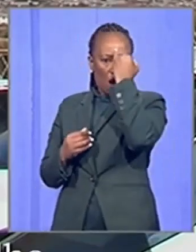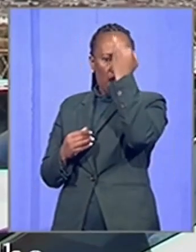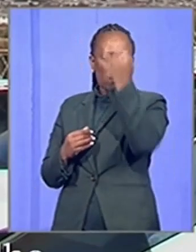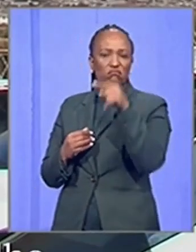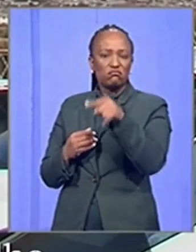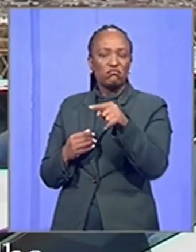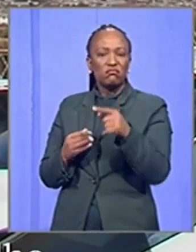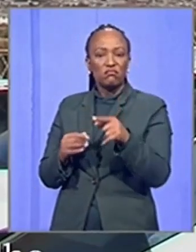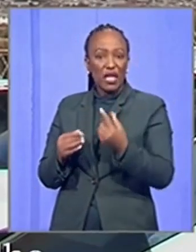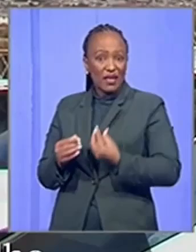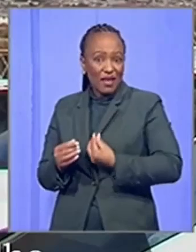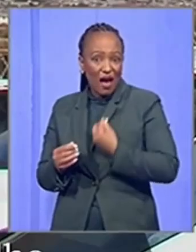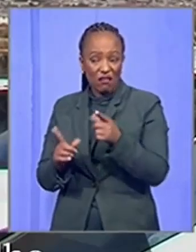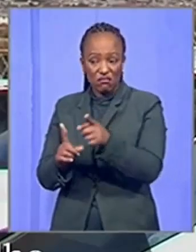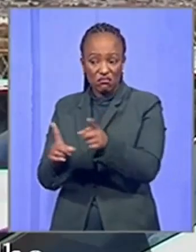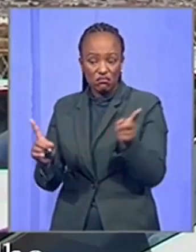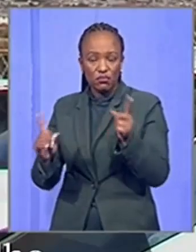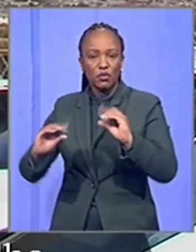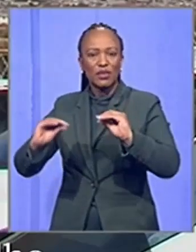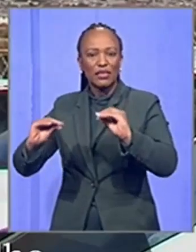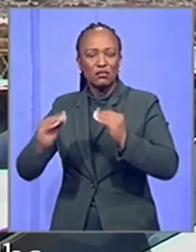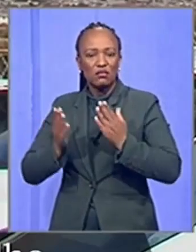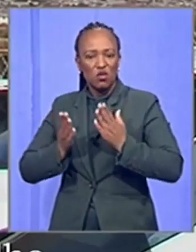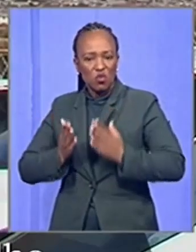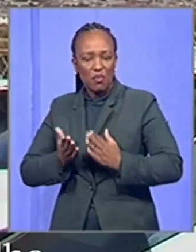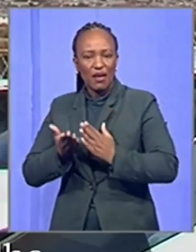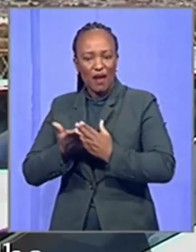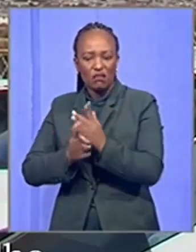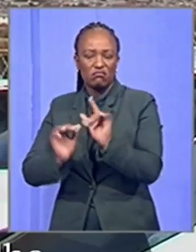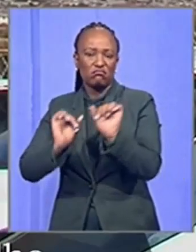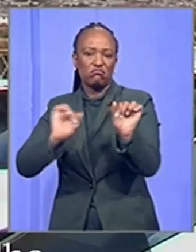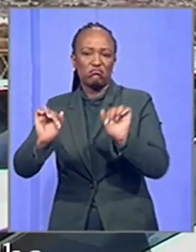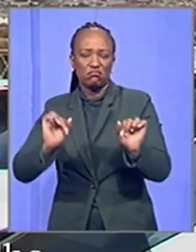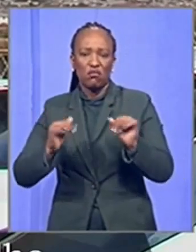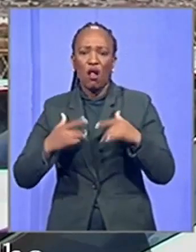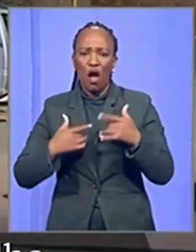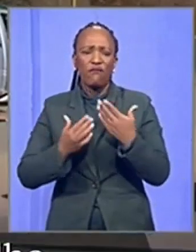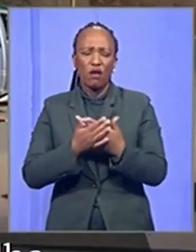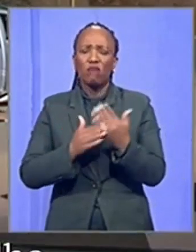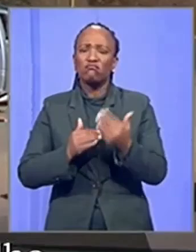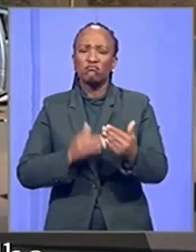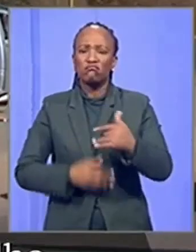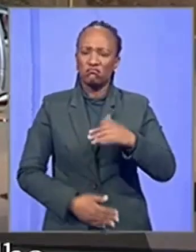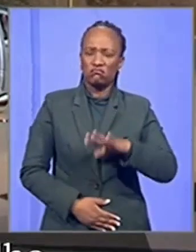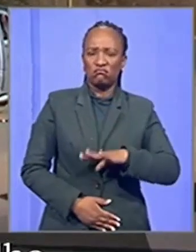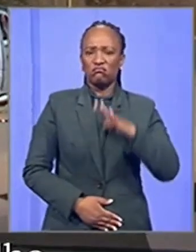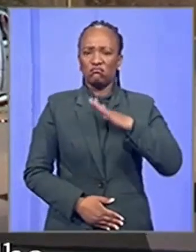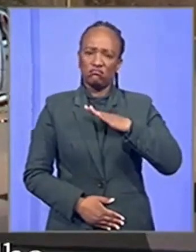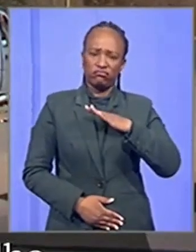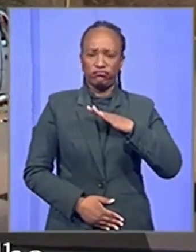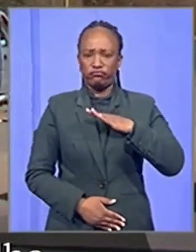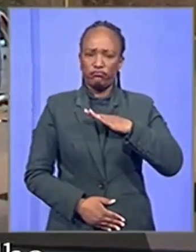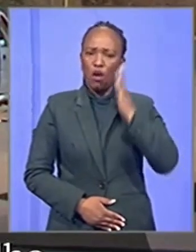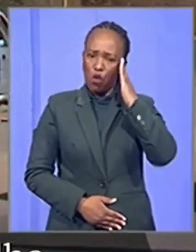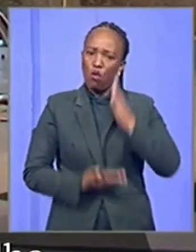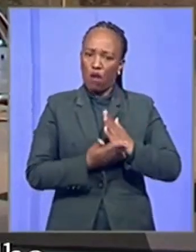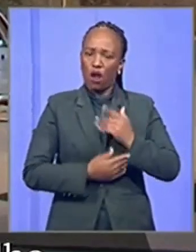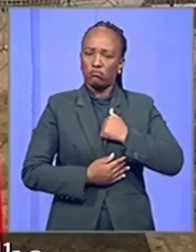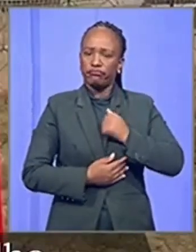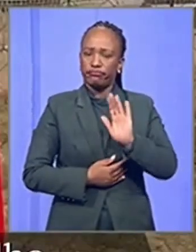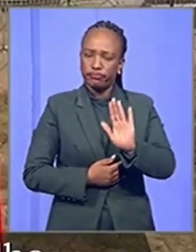rights so that they can be able to face life more confidently and be more assertive. We look at